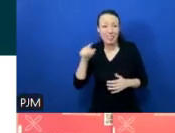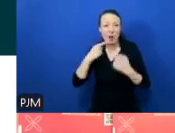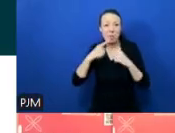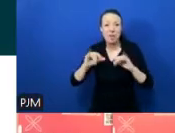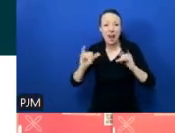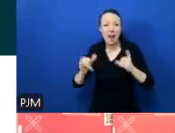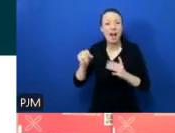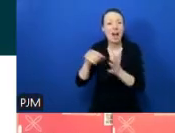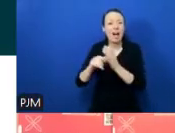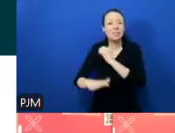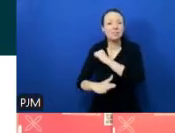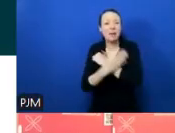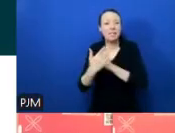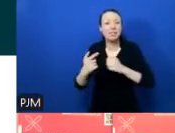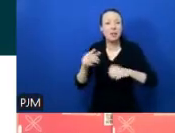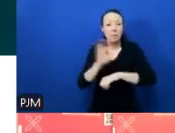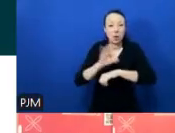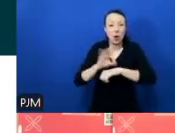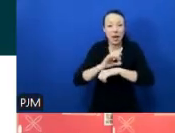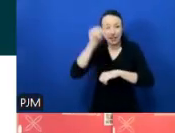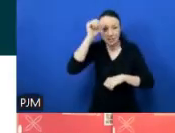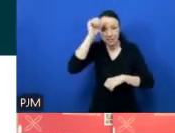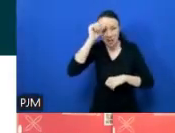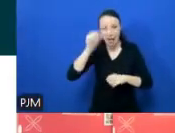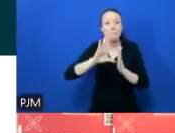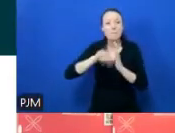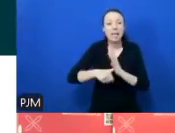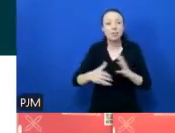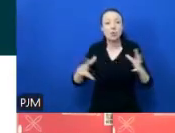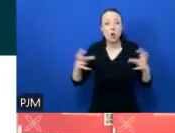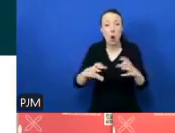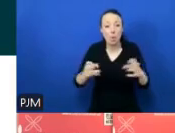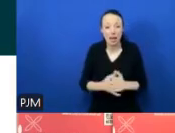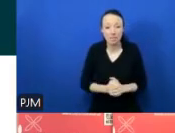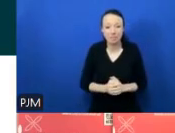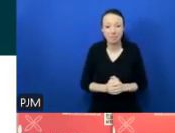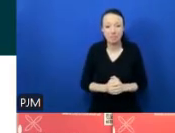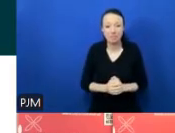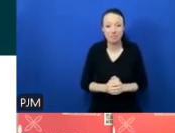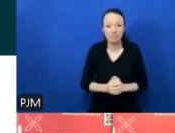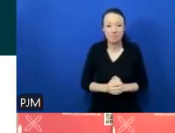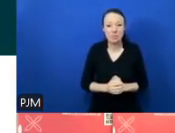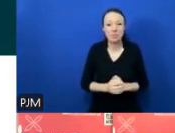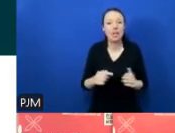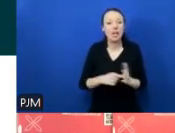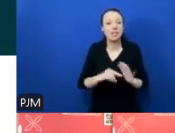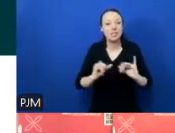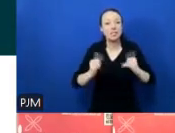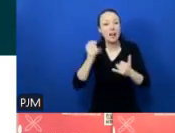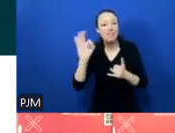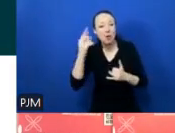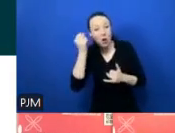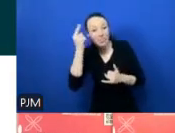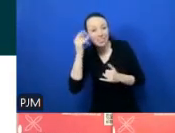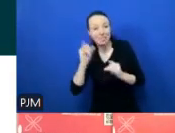for supporting projects related to the city, the concept of Sponge City, but he will also share